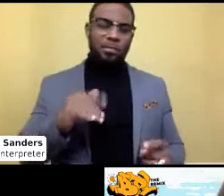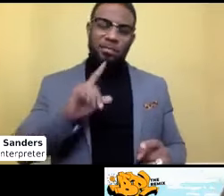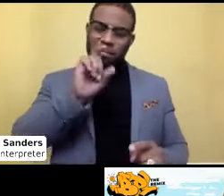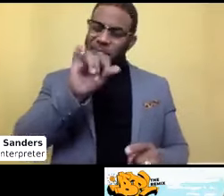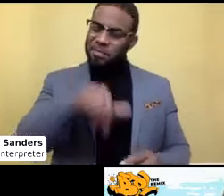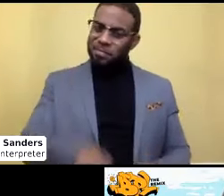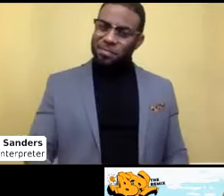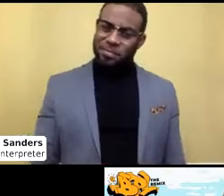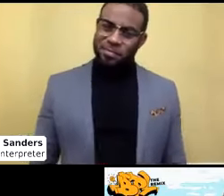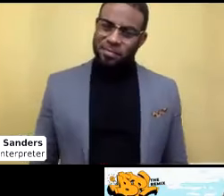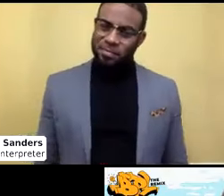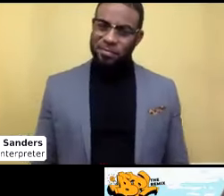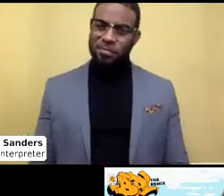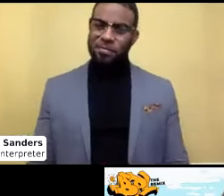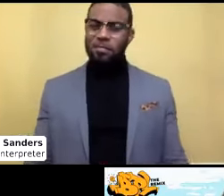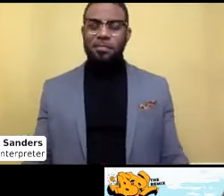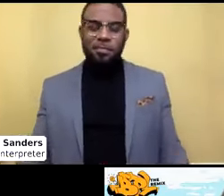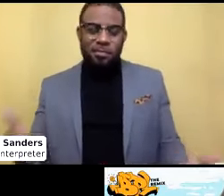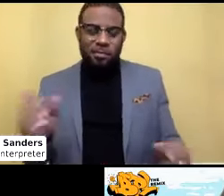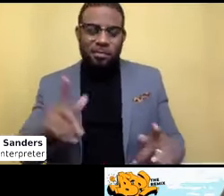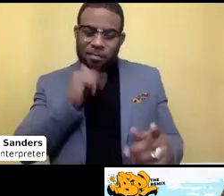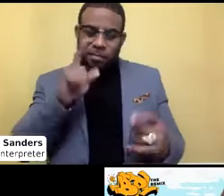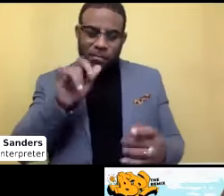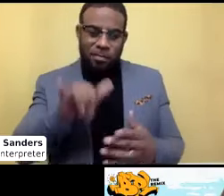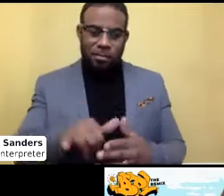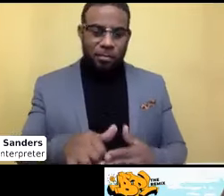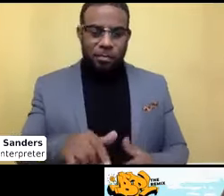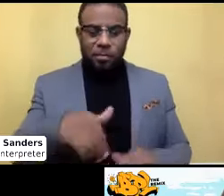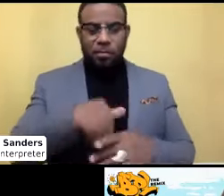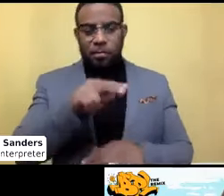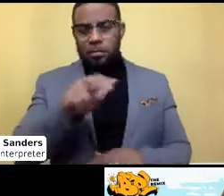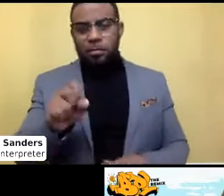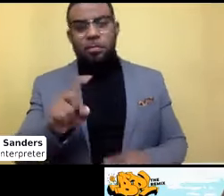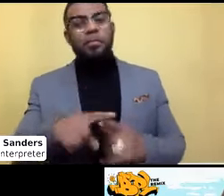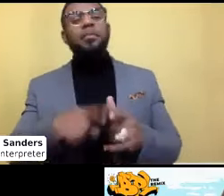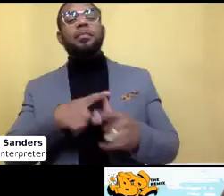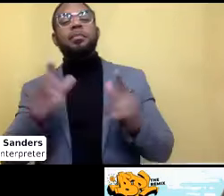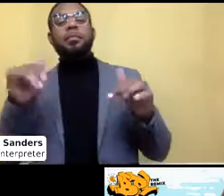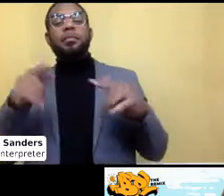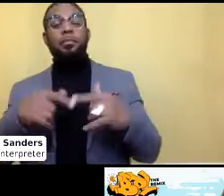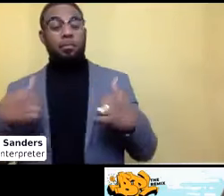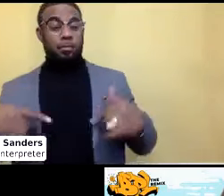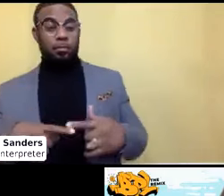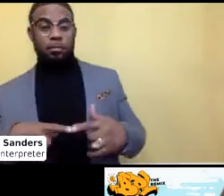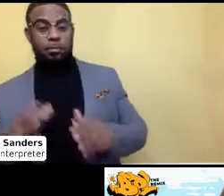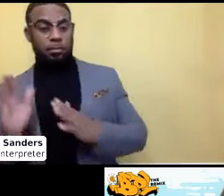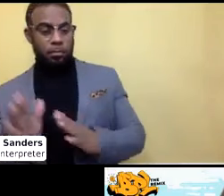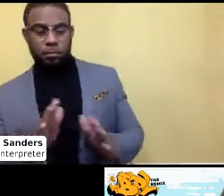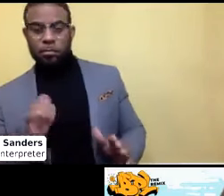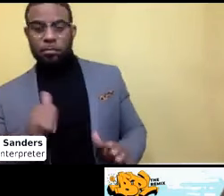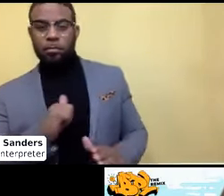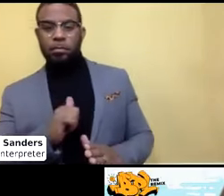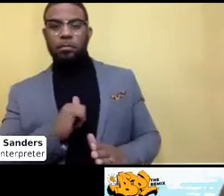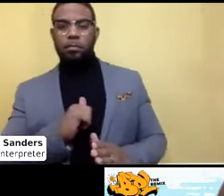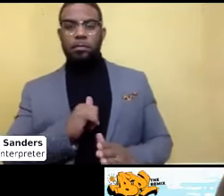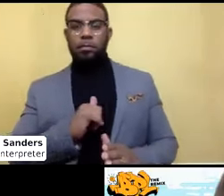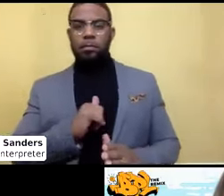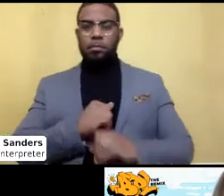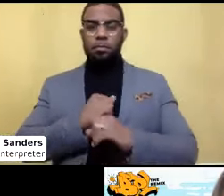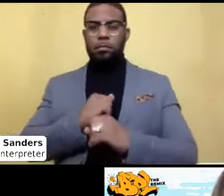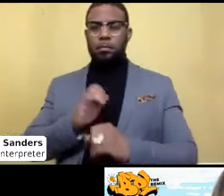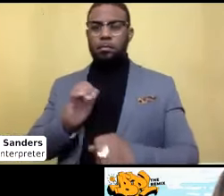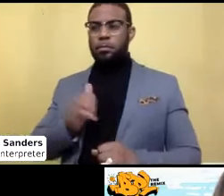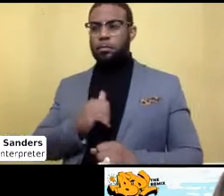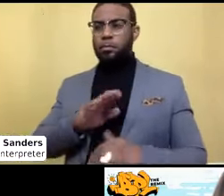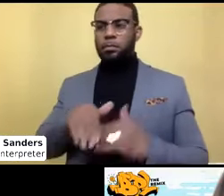that, right? Not no one, but a lot of people don't question it here in the United States. But then when it comes to us organizing ourselves and protecting